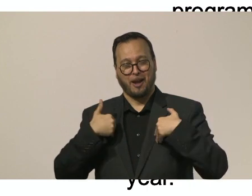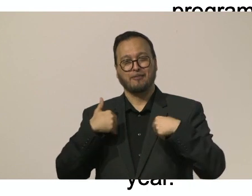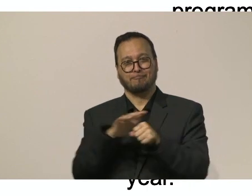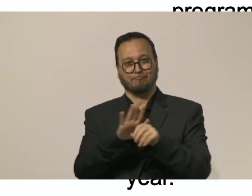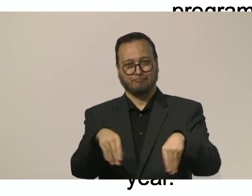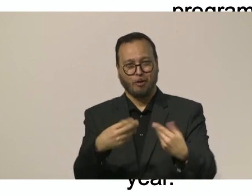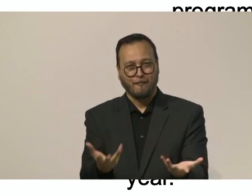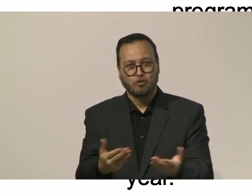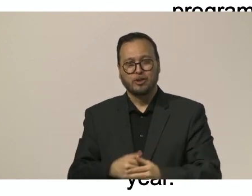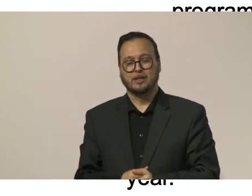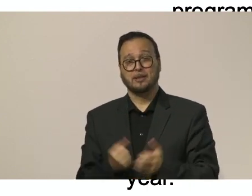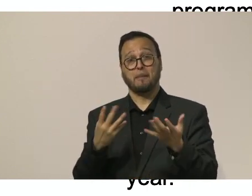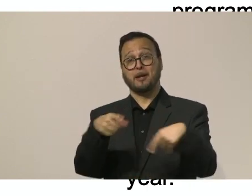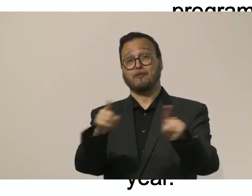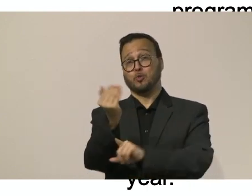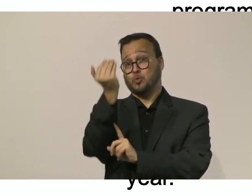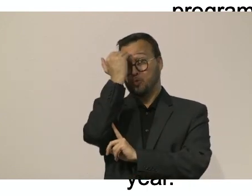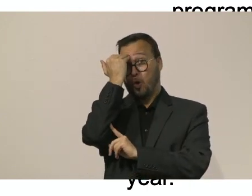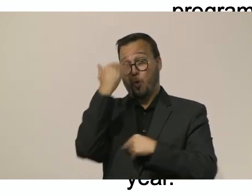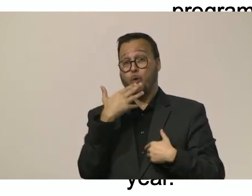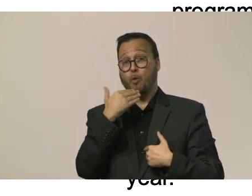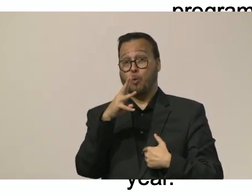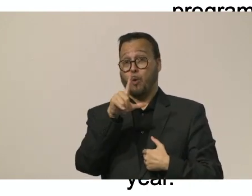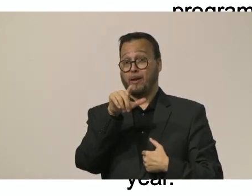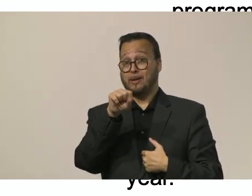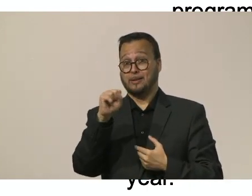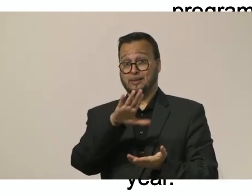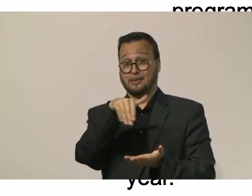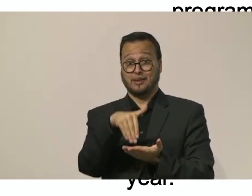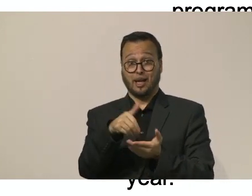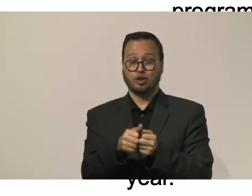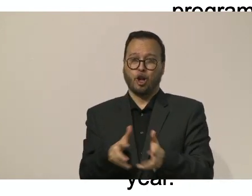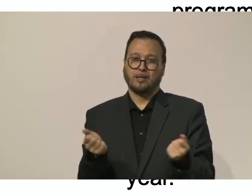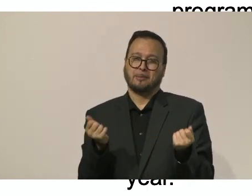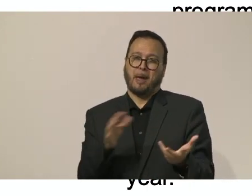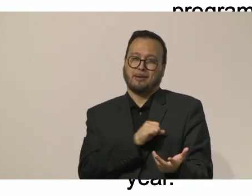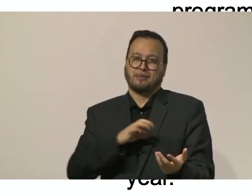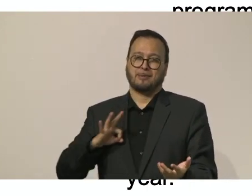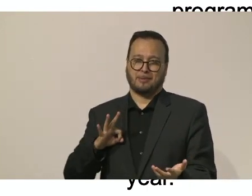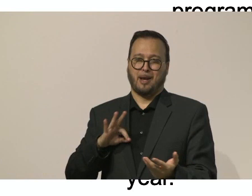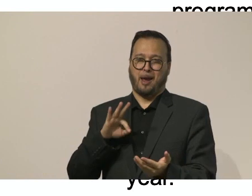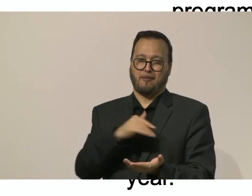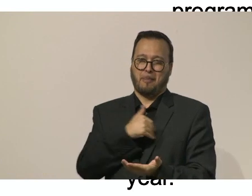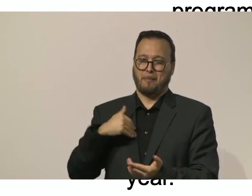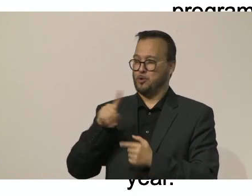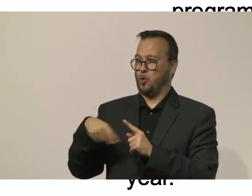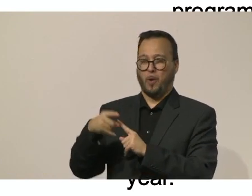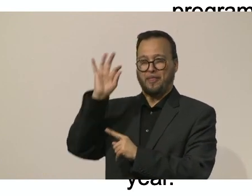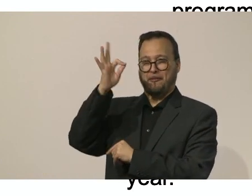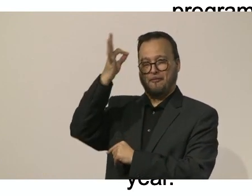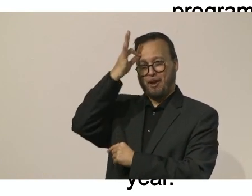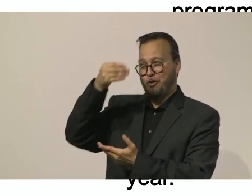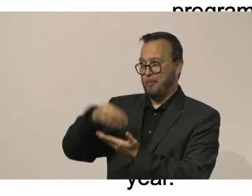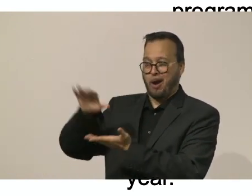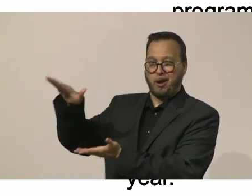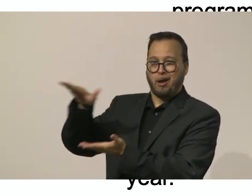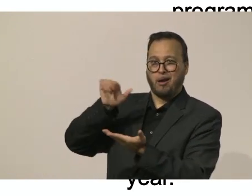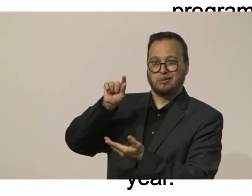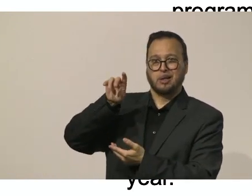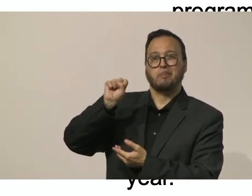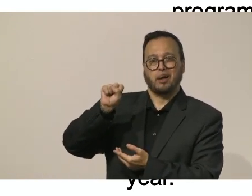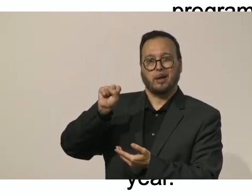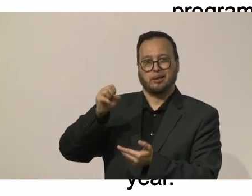Many of you may know that the Wellness Center lost several staff members when the federal stimulus funding ended. We have two new hires